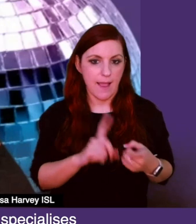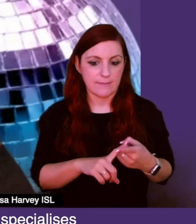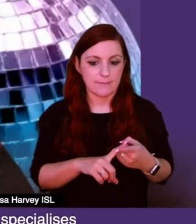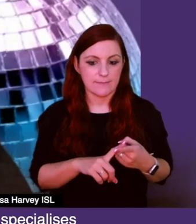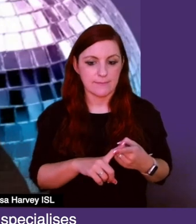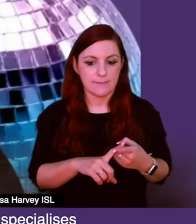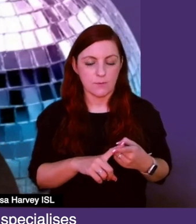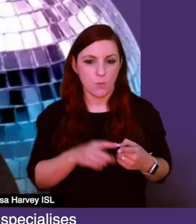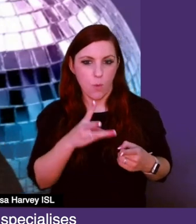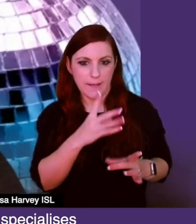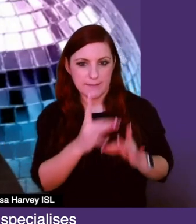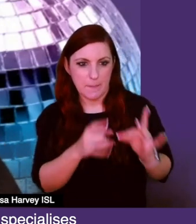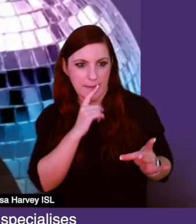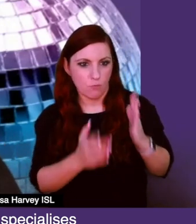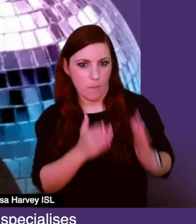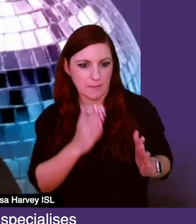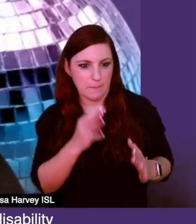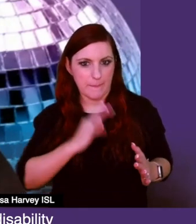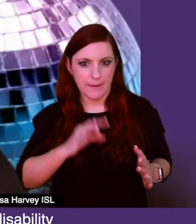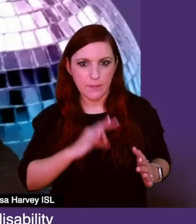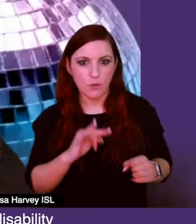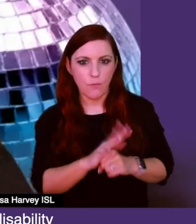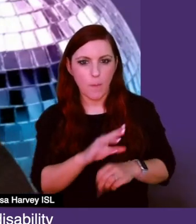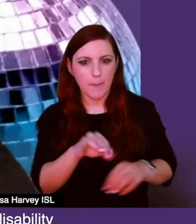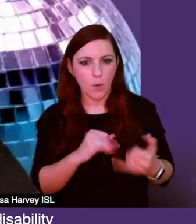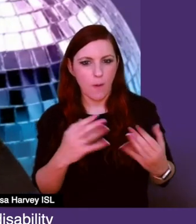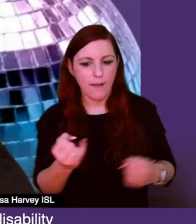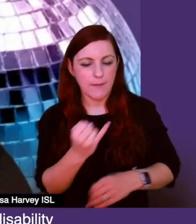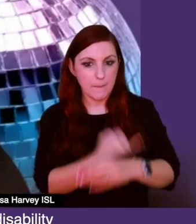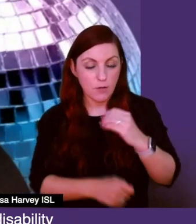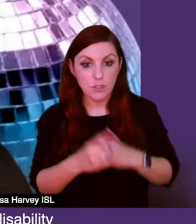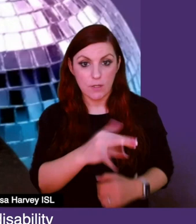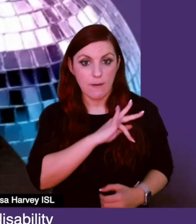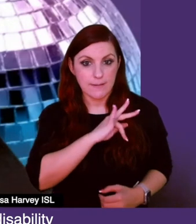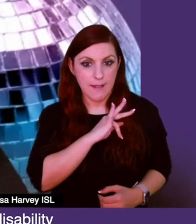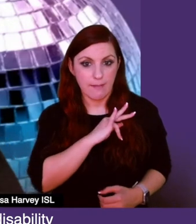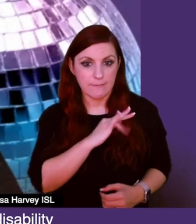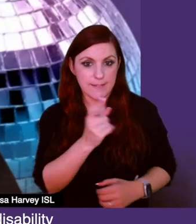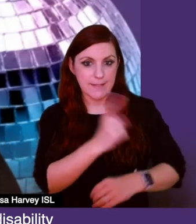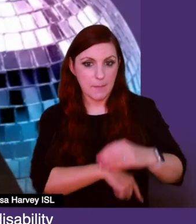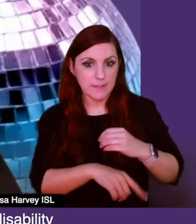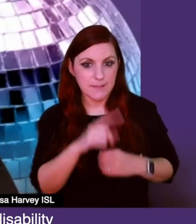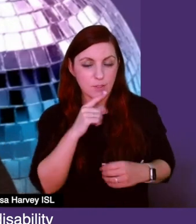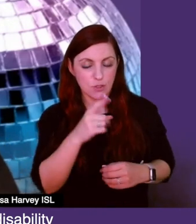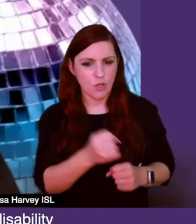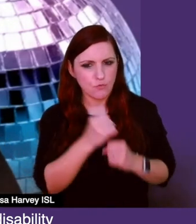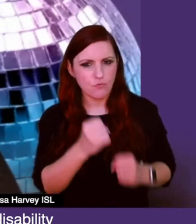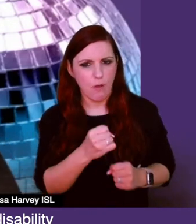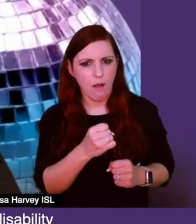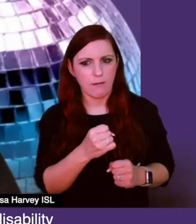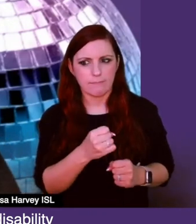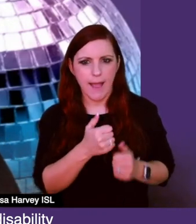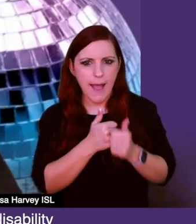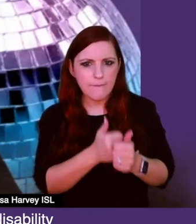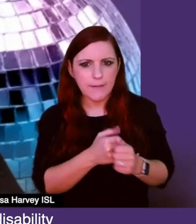to make it practically beneficial to people with impairments. As a disabled woman herself, she is a strong advocate of